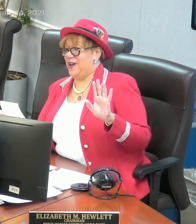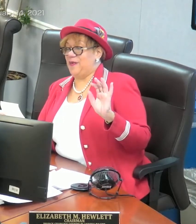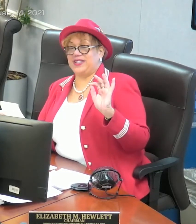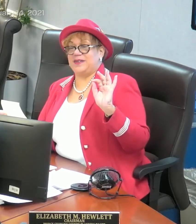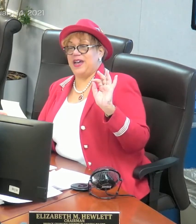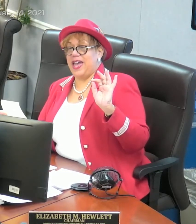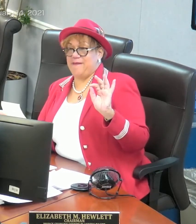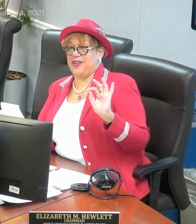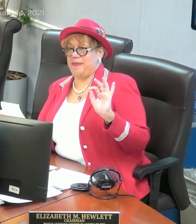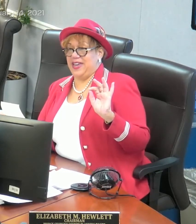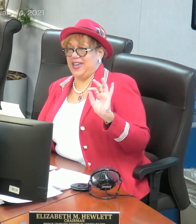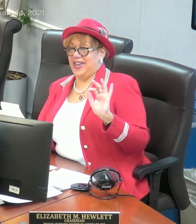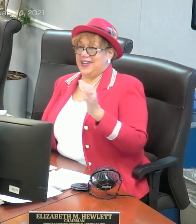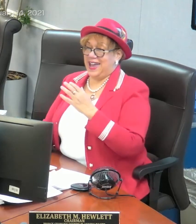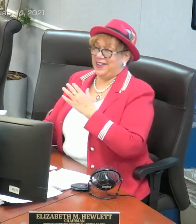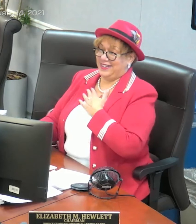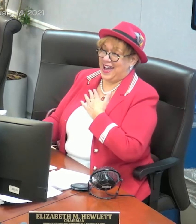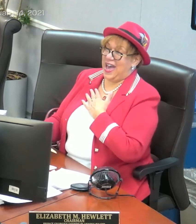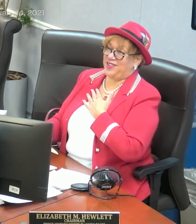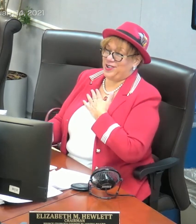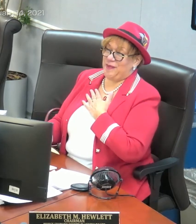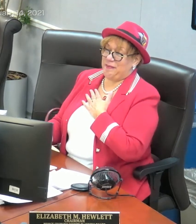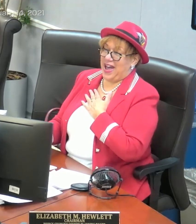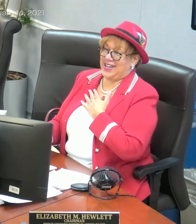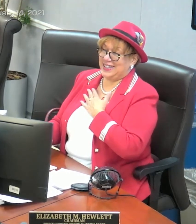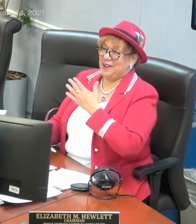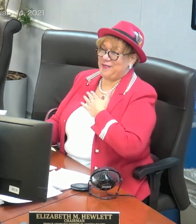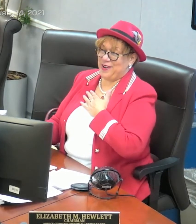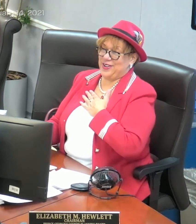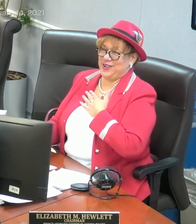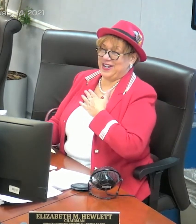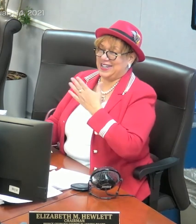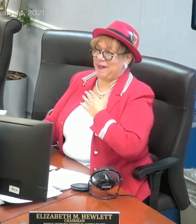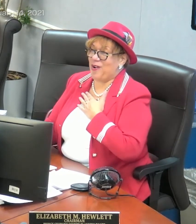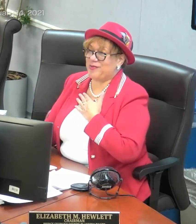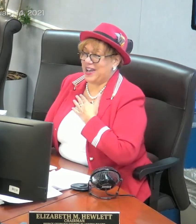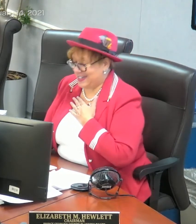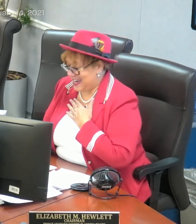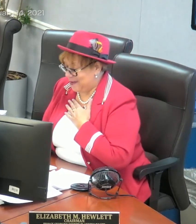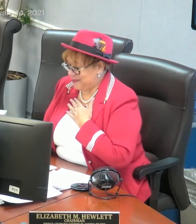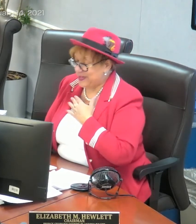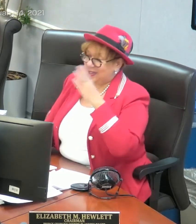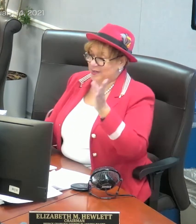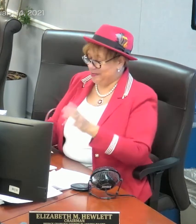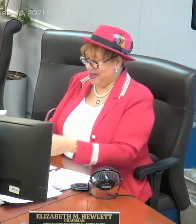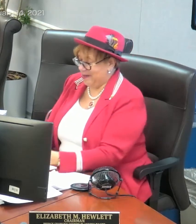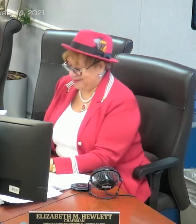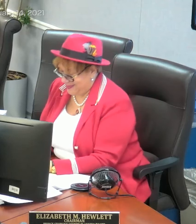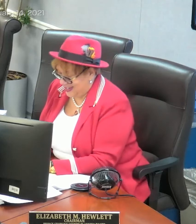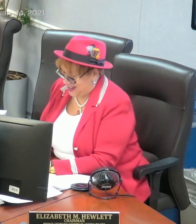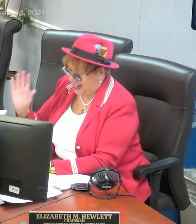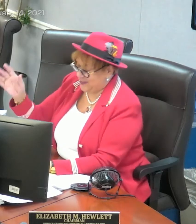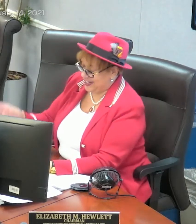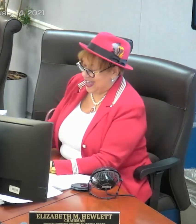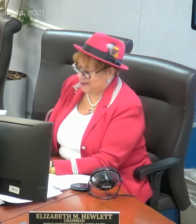guard, was the MVP. Now, I have to show my bias for the New York Knicks, my hometown team,